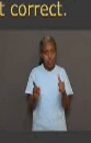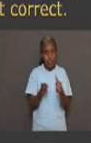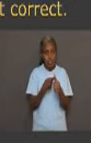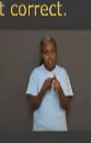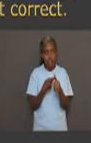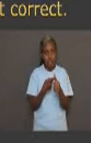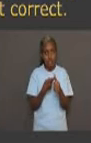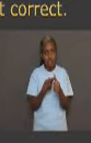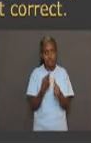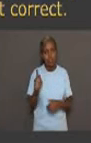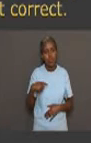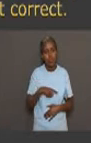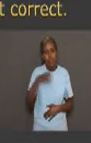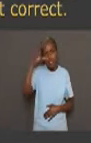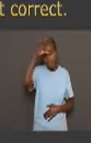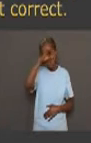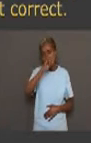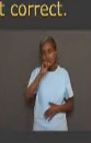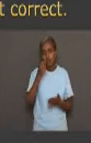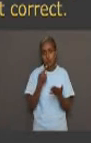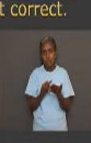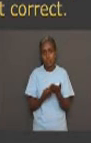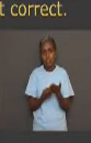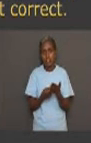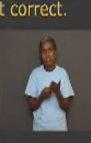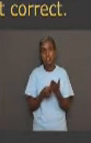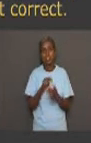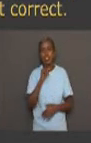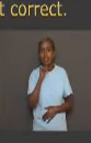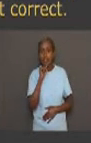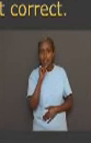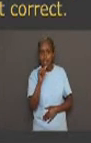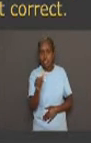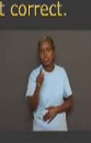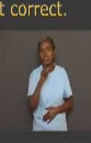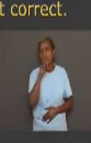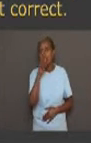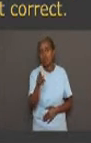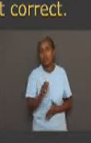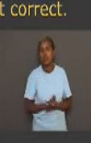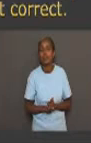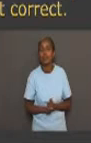First, we assume that its negation is true.